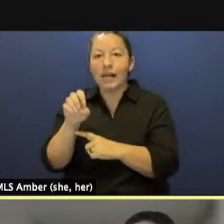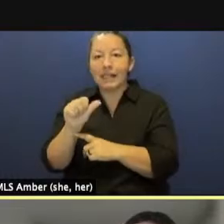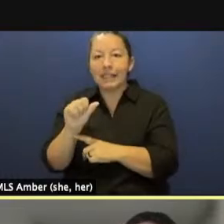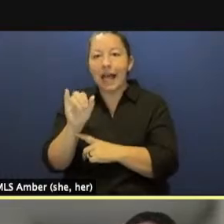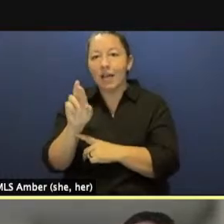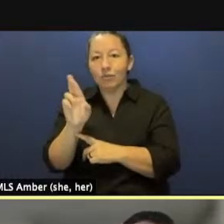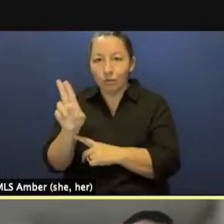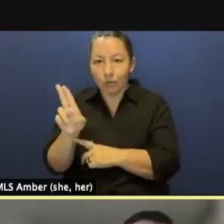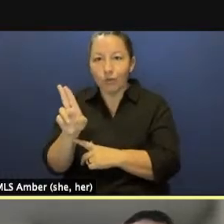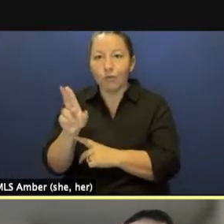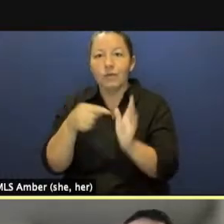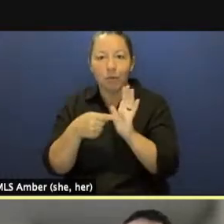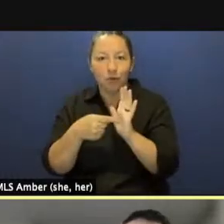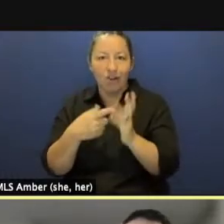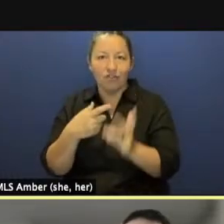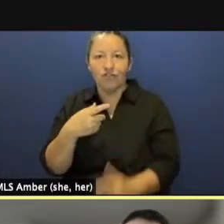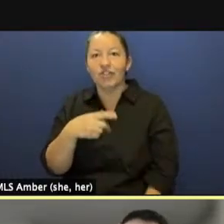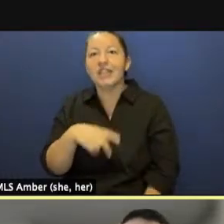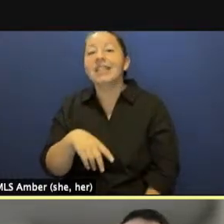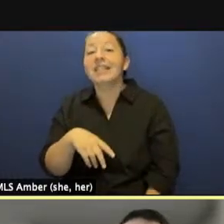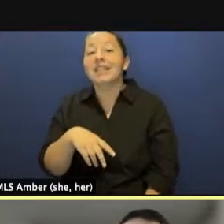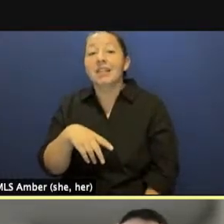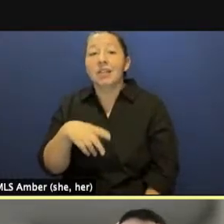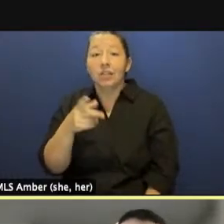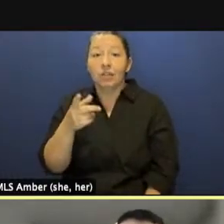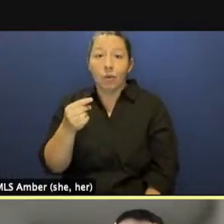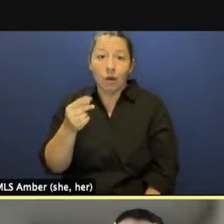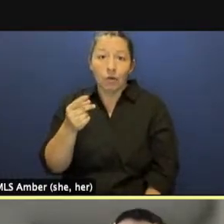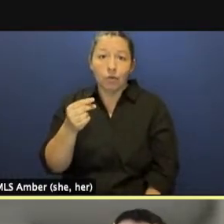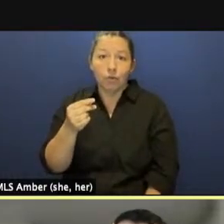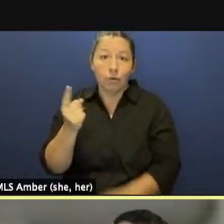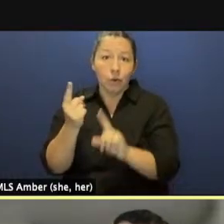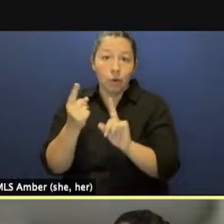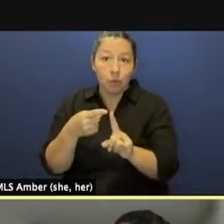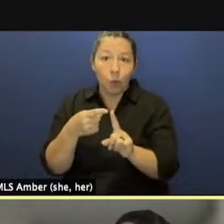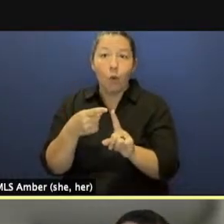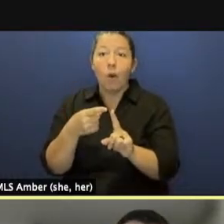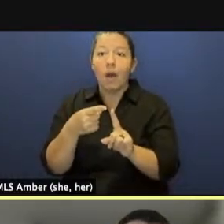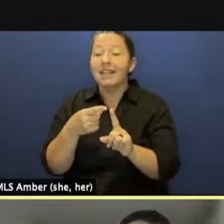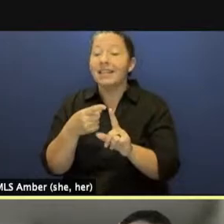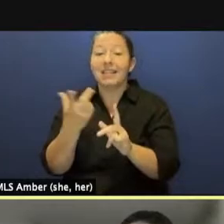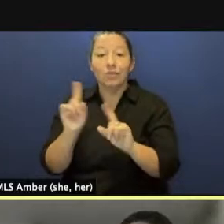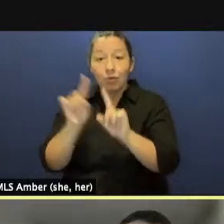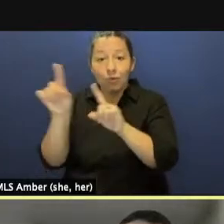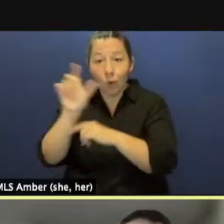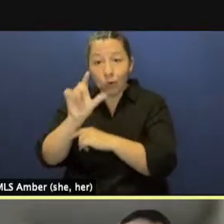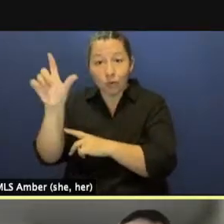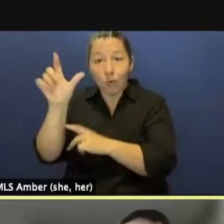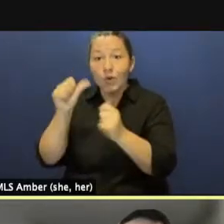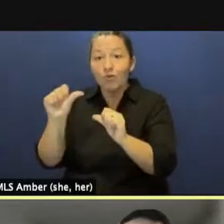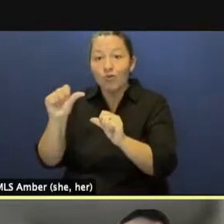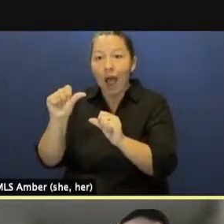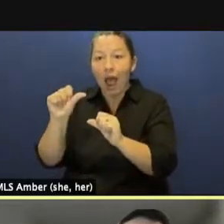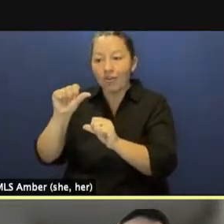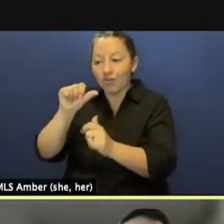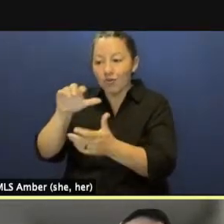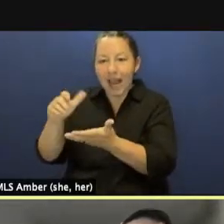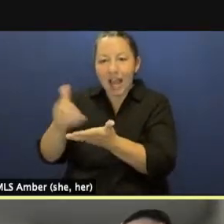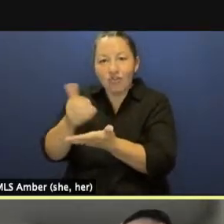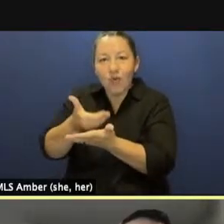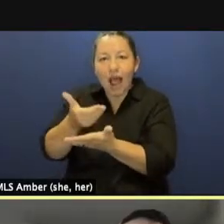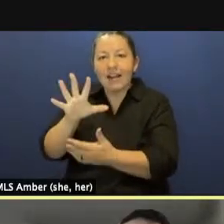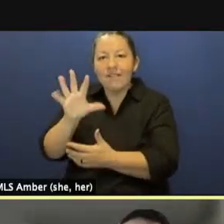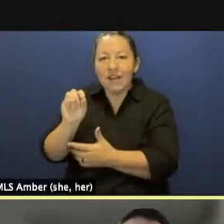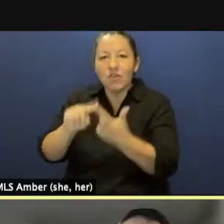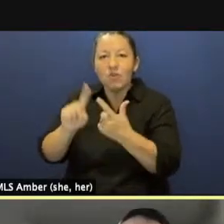DM. So the objective of this mission is going to the moon and trying to extract 50 to 100 grams